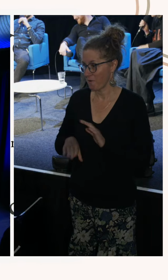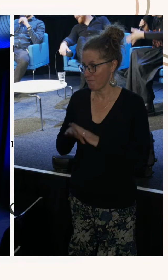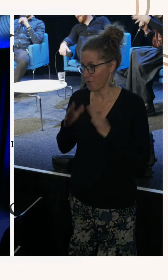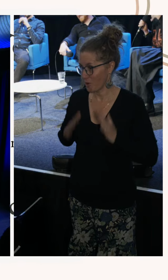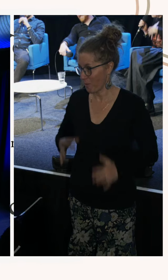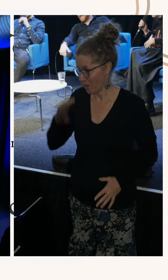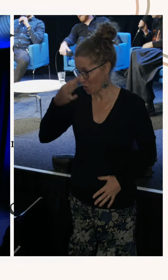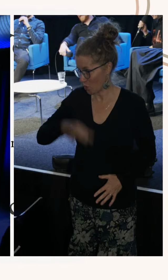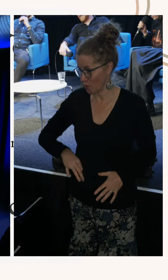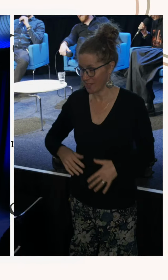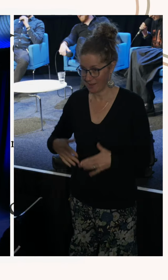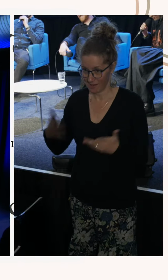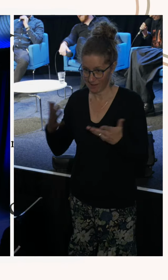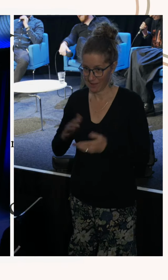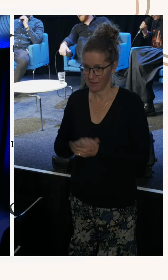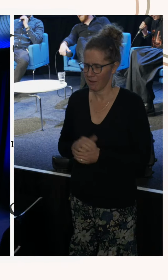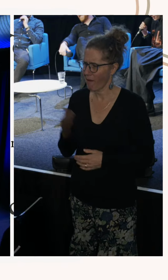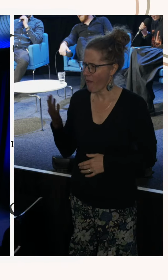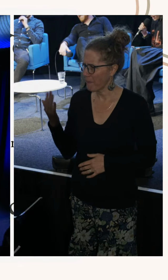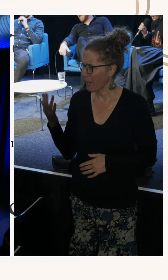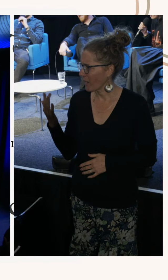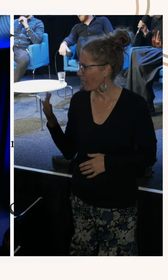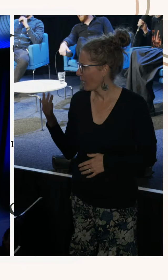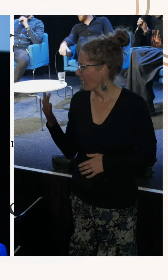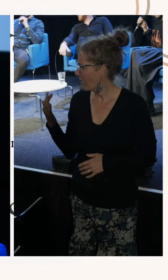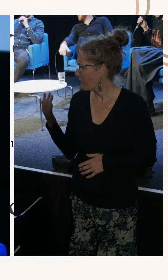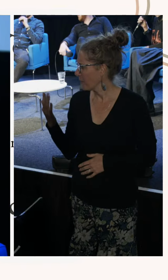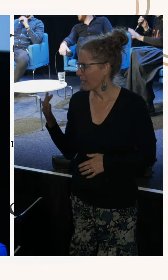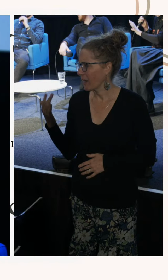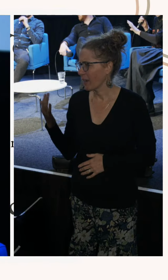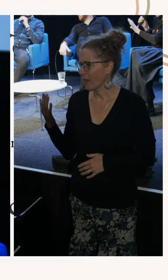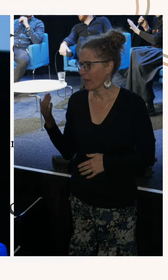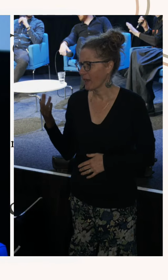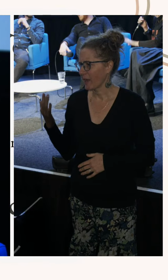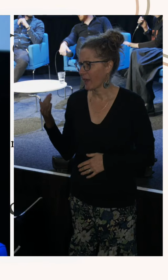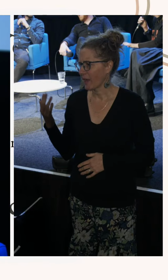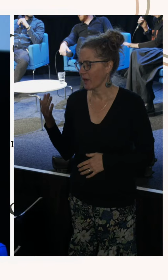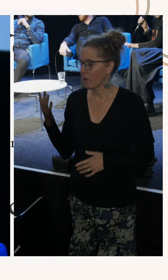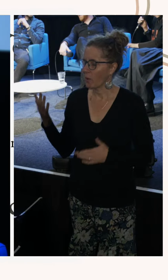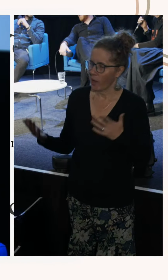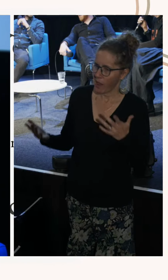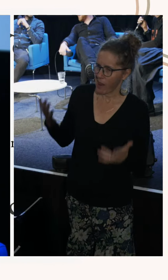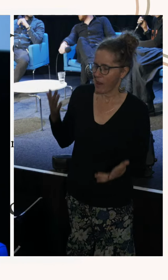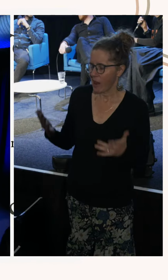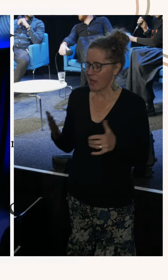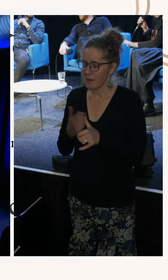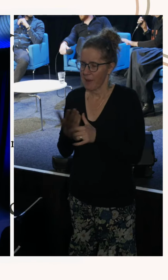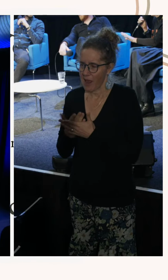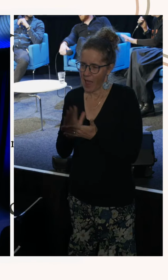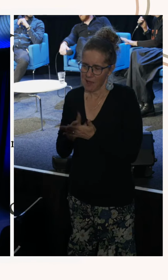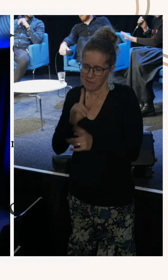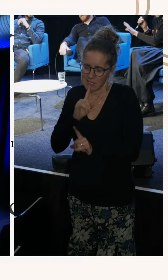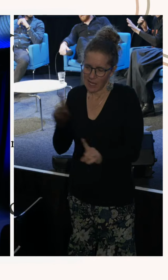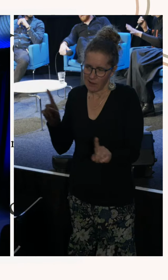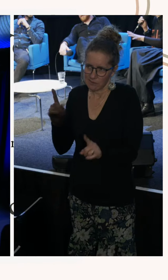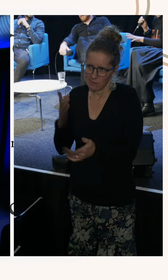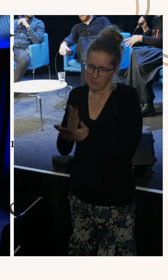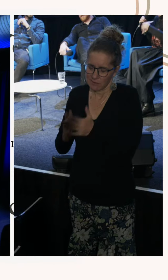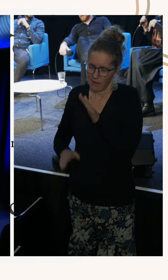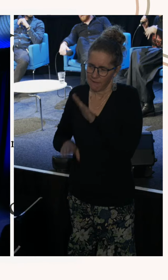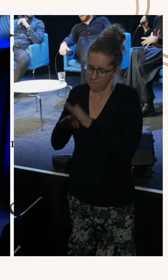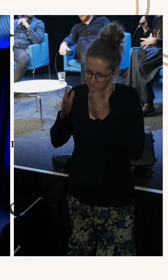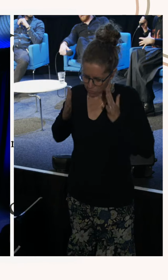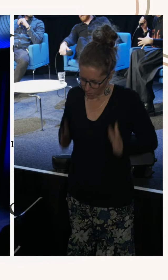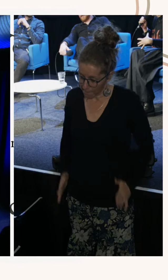know, full body nudity. How many on. issues? Sure, And we're tell me so which it ones depends are on they? how Sure, you we're talking about define the it. same magazine. So it depends on how you define